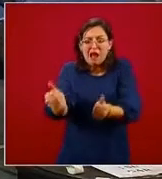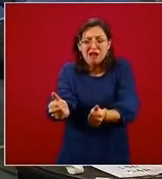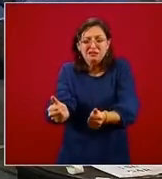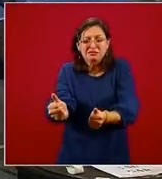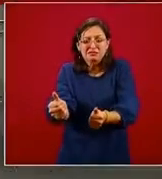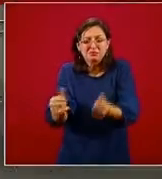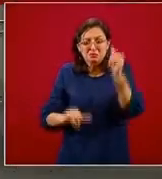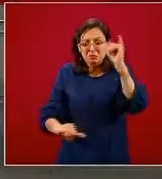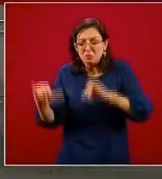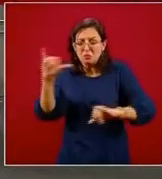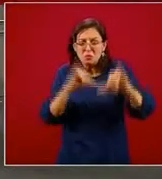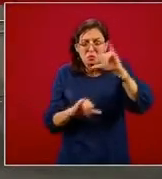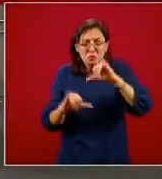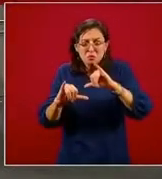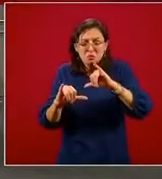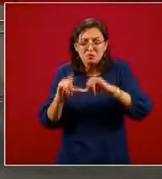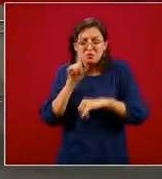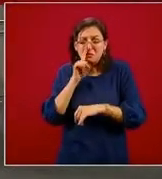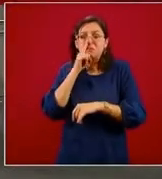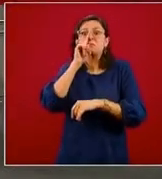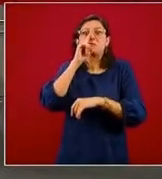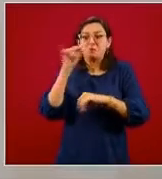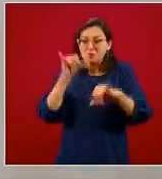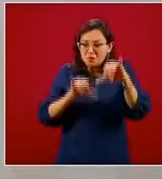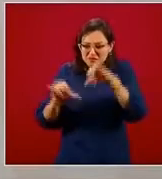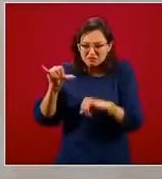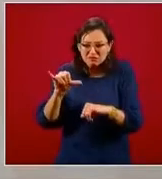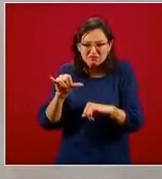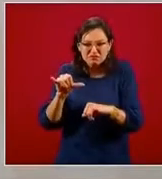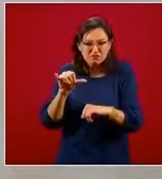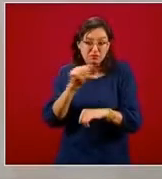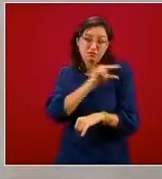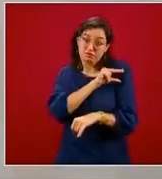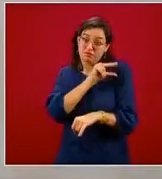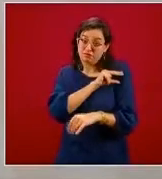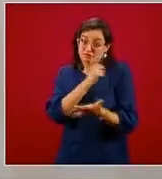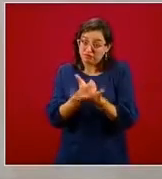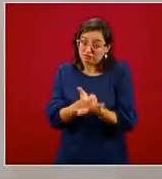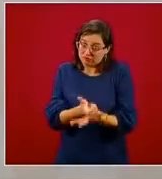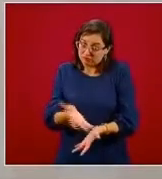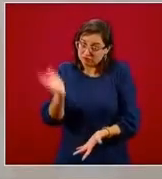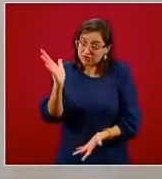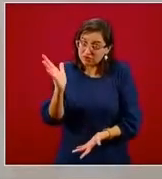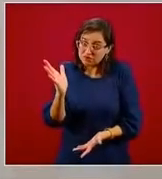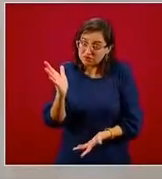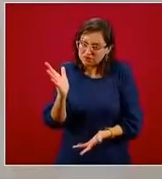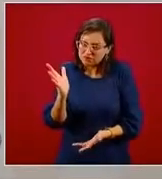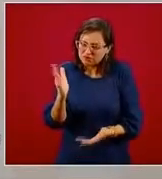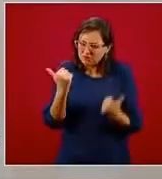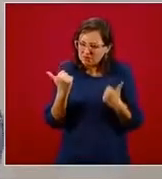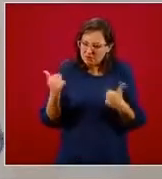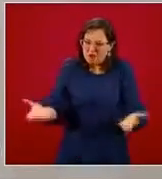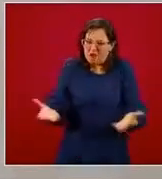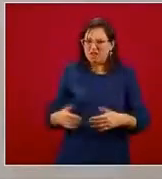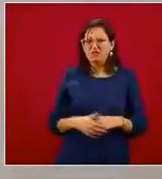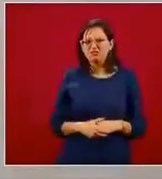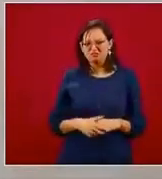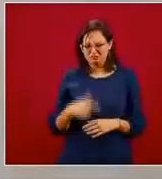invest or spend money to get tested? Because the private tests are